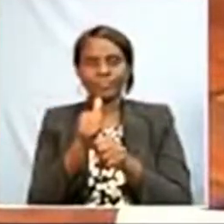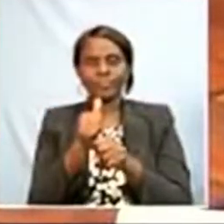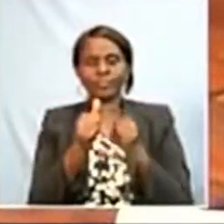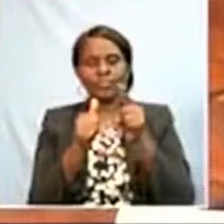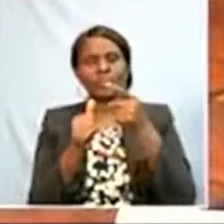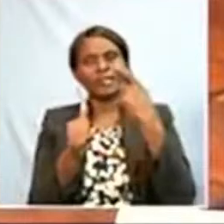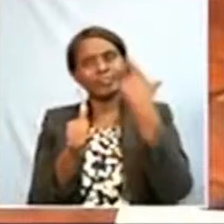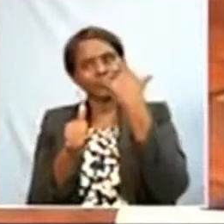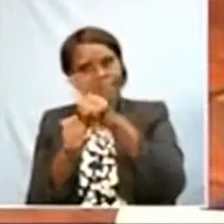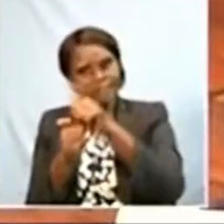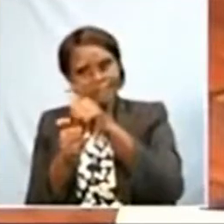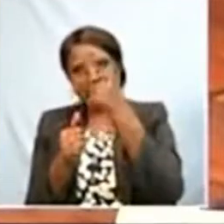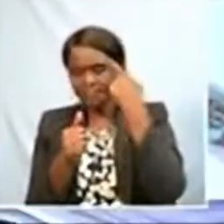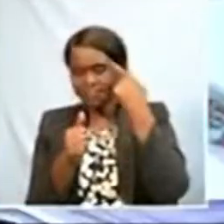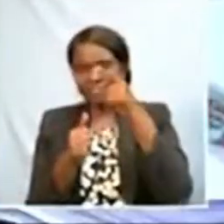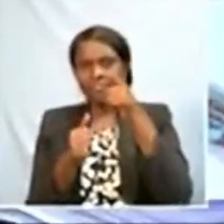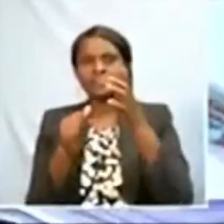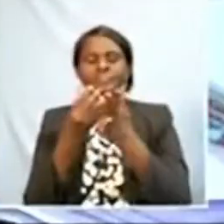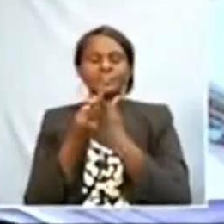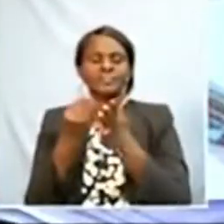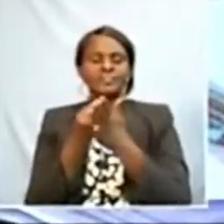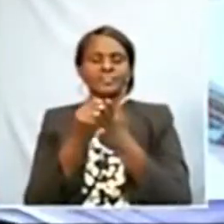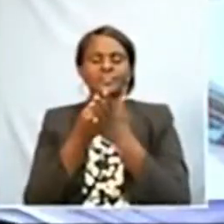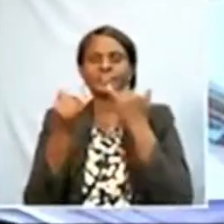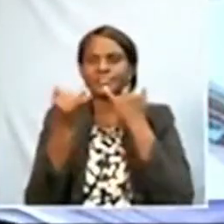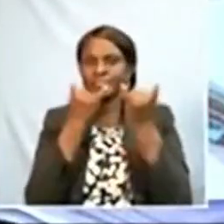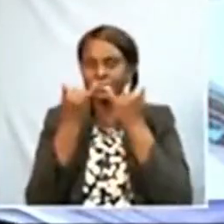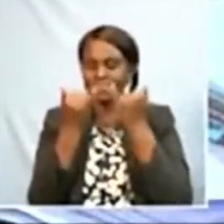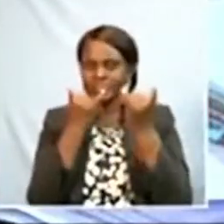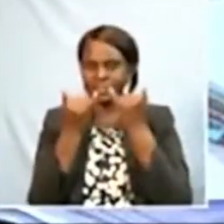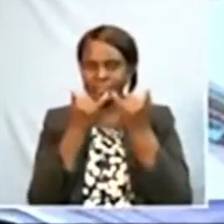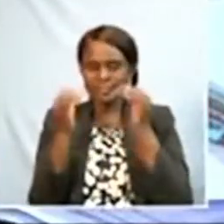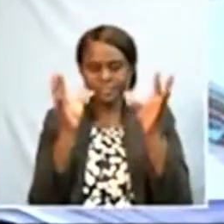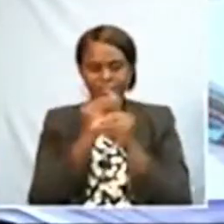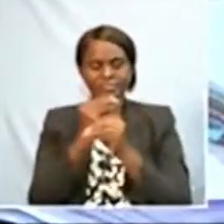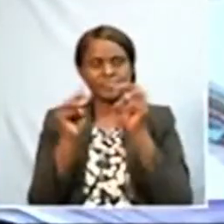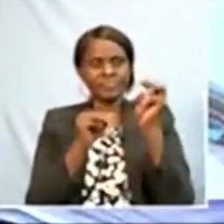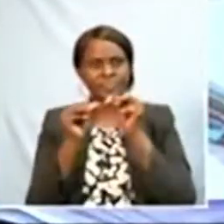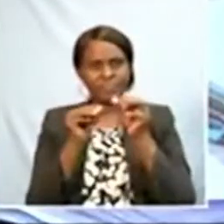you charged him for financial mismanagement?